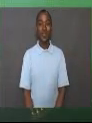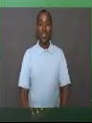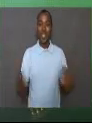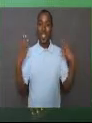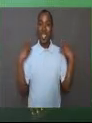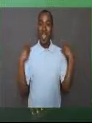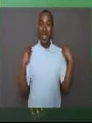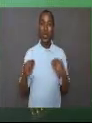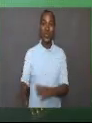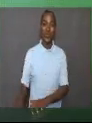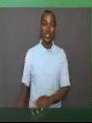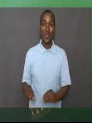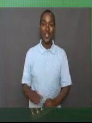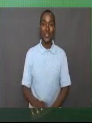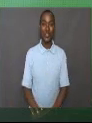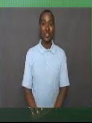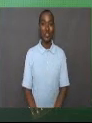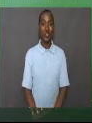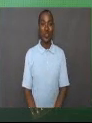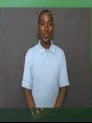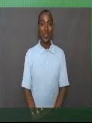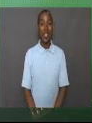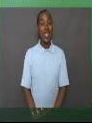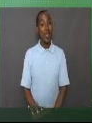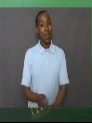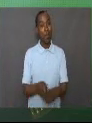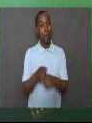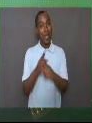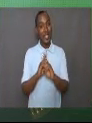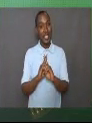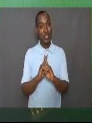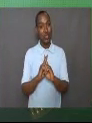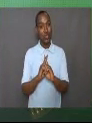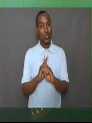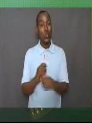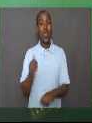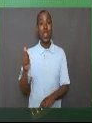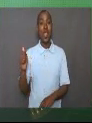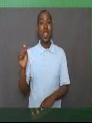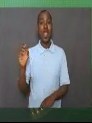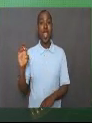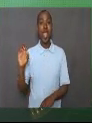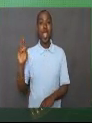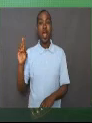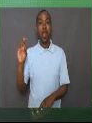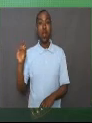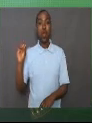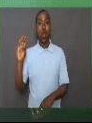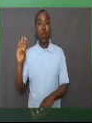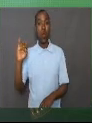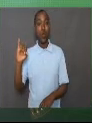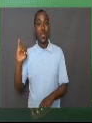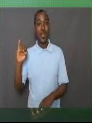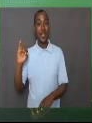Hello, students. If you said that aerobic respiration